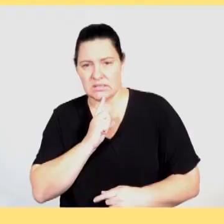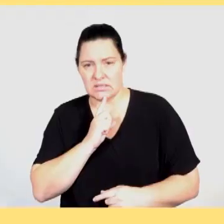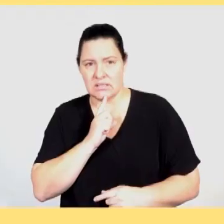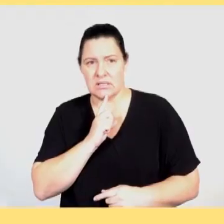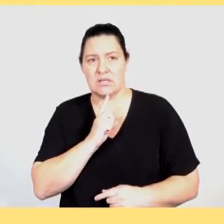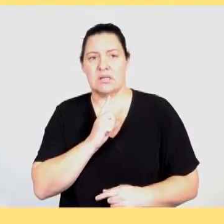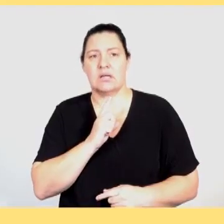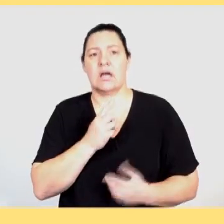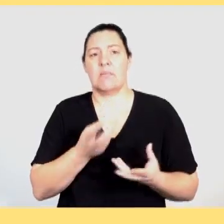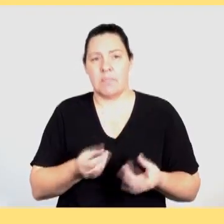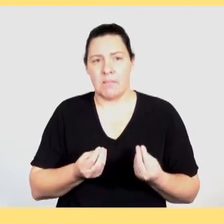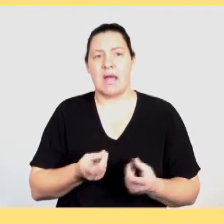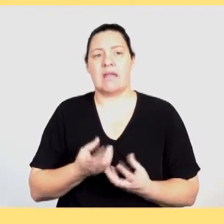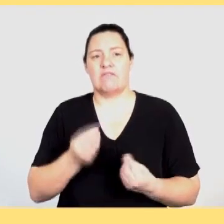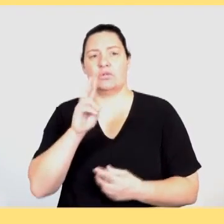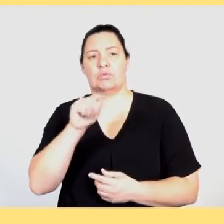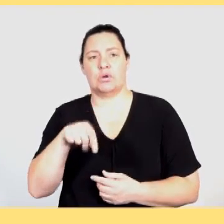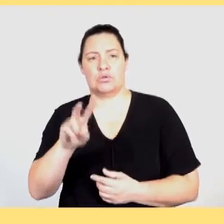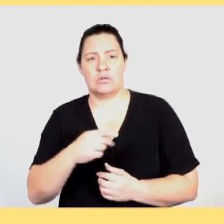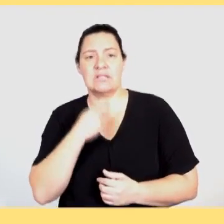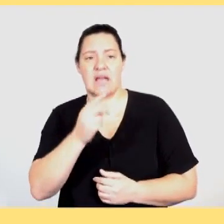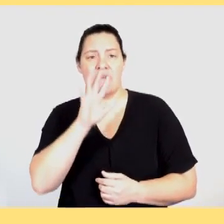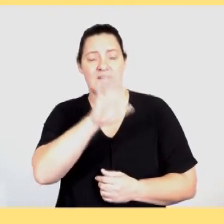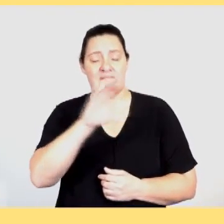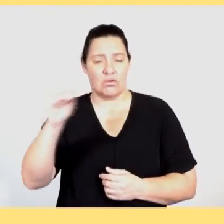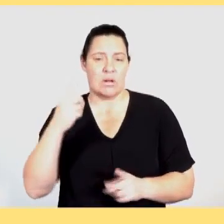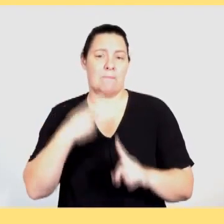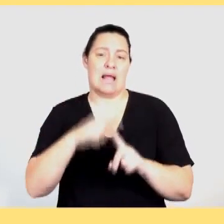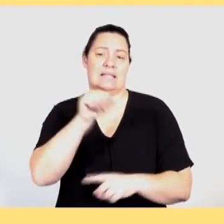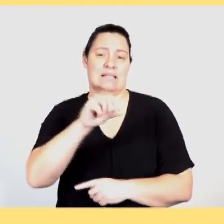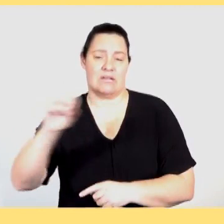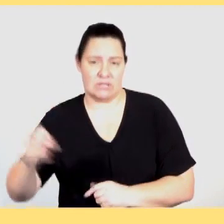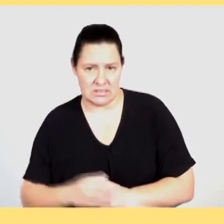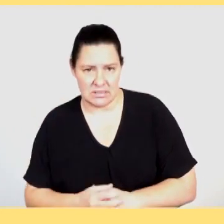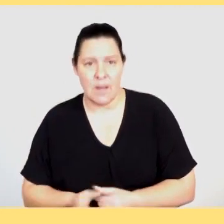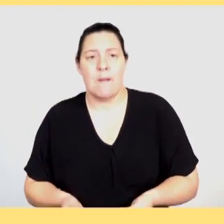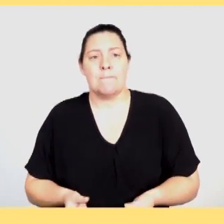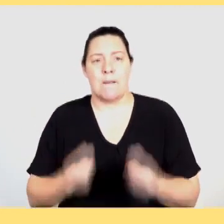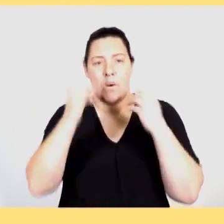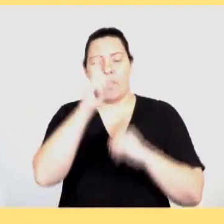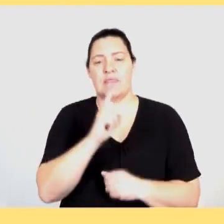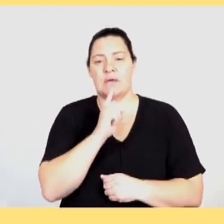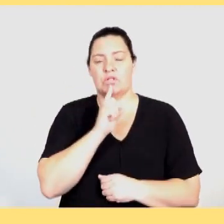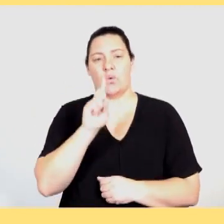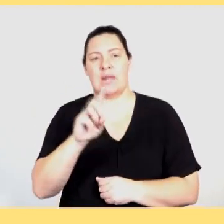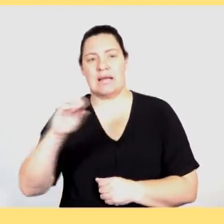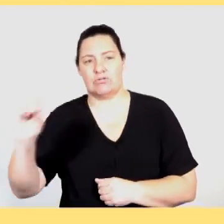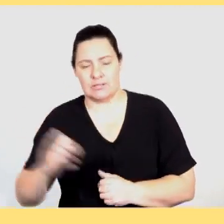plus 1.2 gives you 2.2. Then I will say my 500 plus my 600, I get my